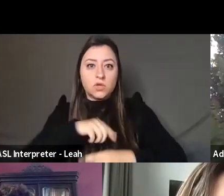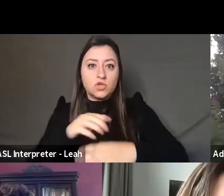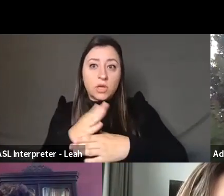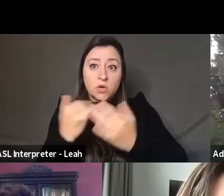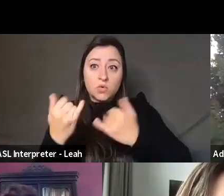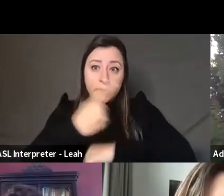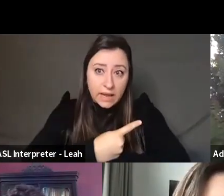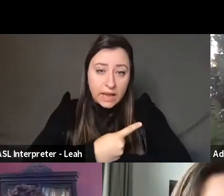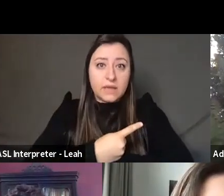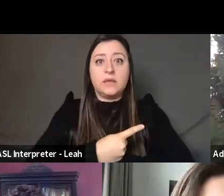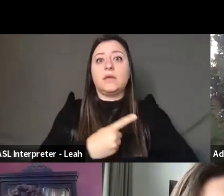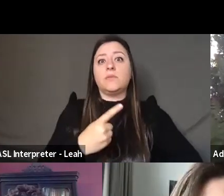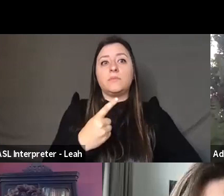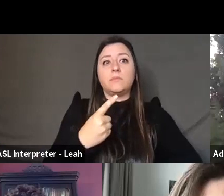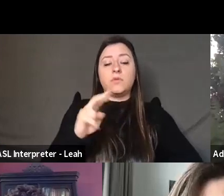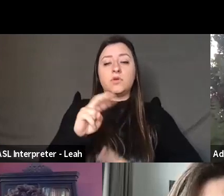is the perspective of